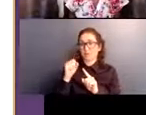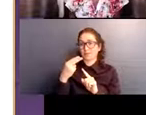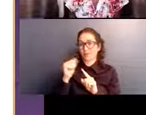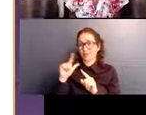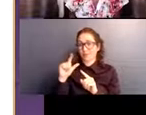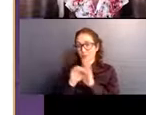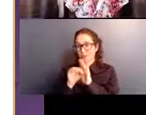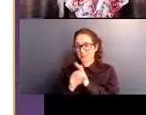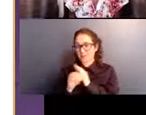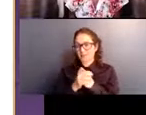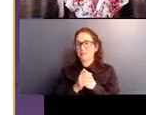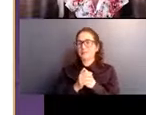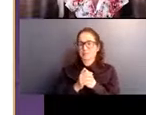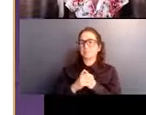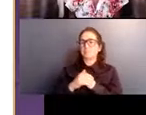as well as